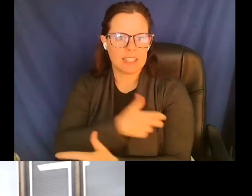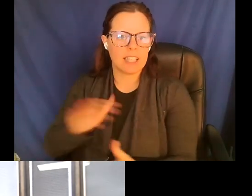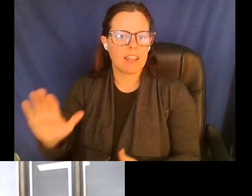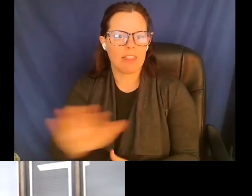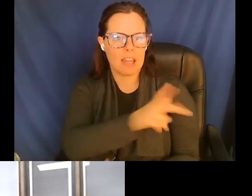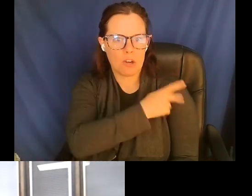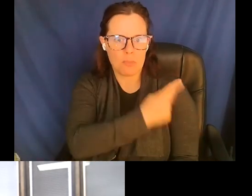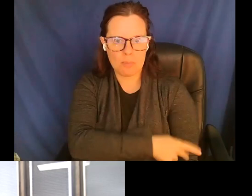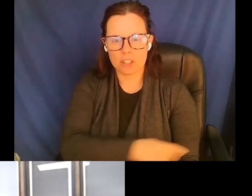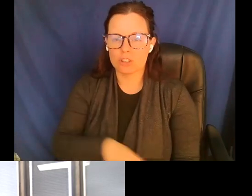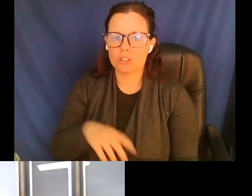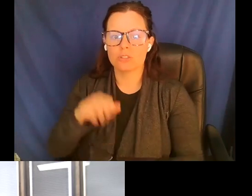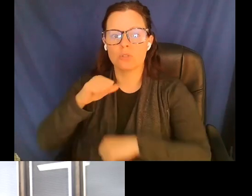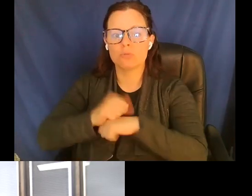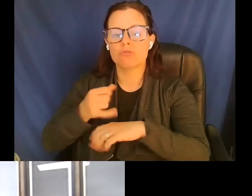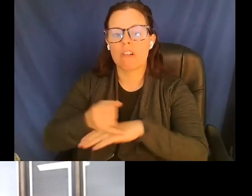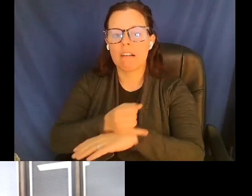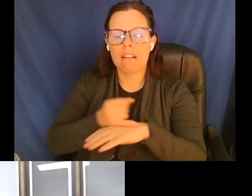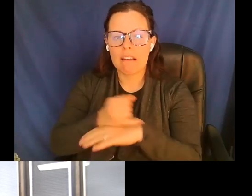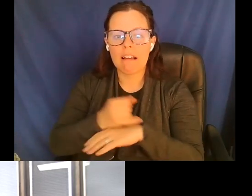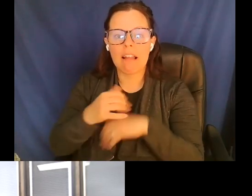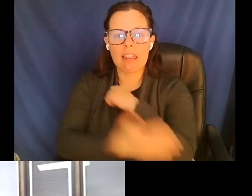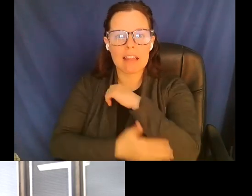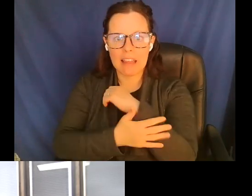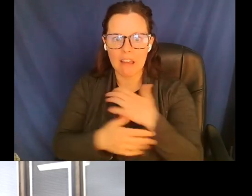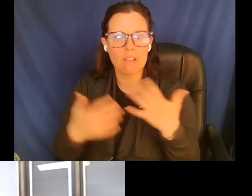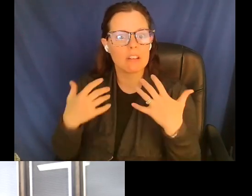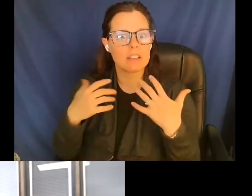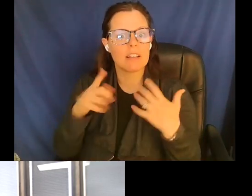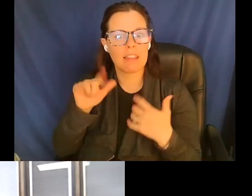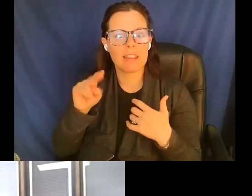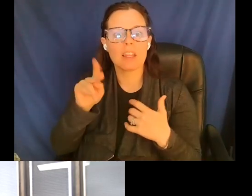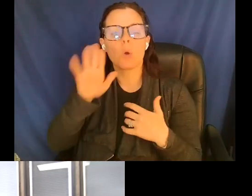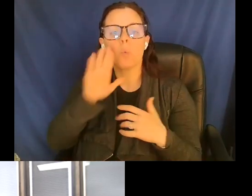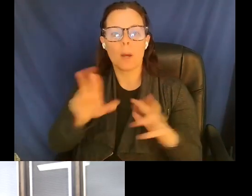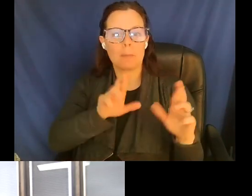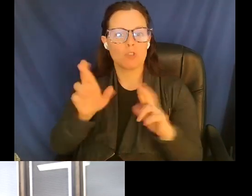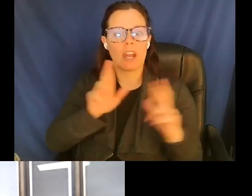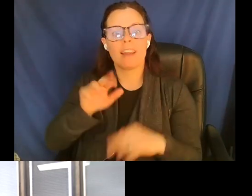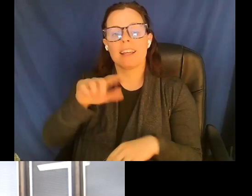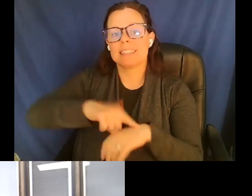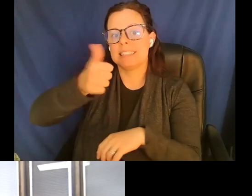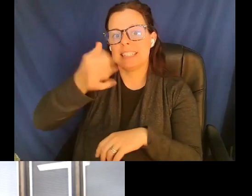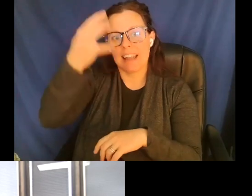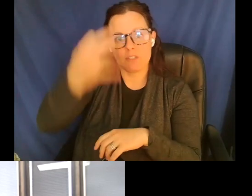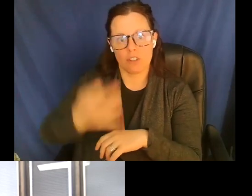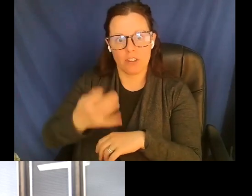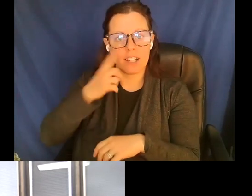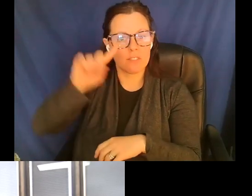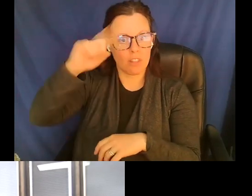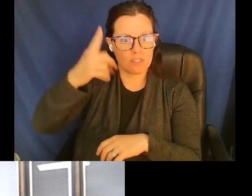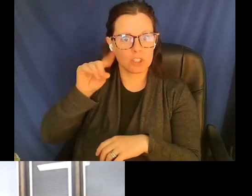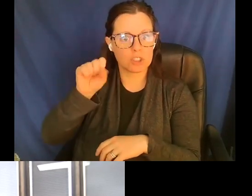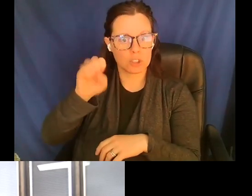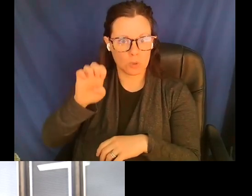Rock Island County Health Department, our link will go live at 10 a.m. every Friday for the first dose, and a second link at